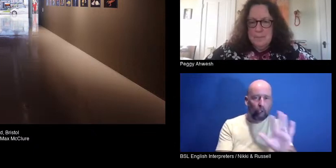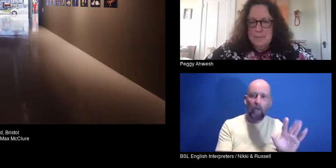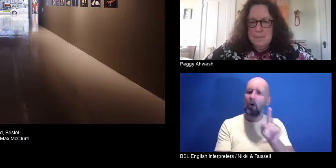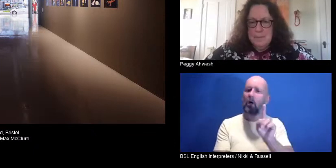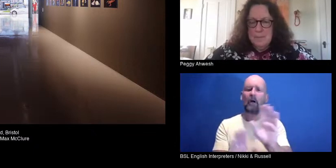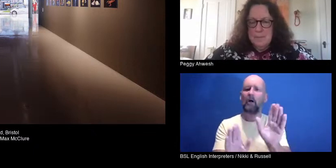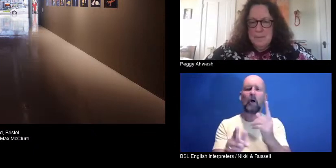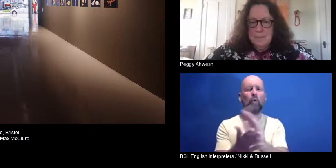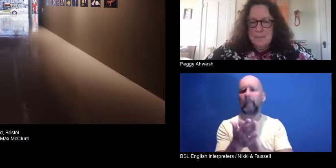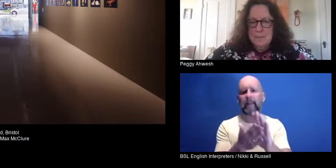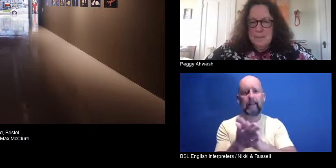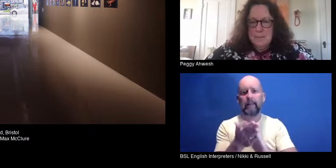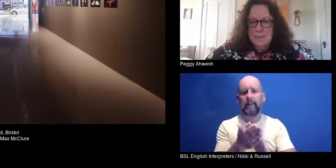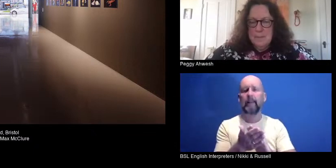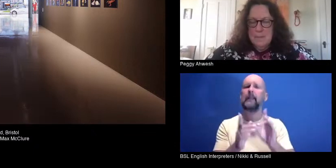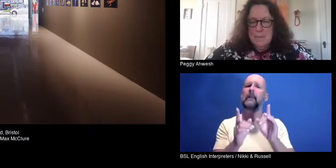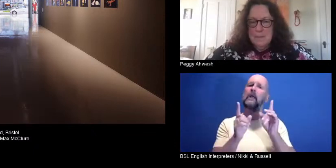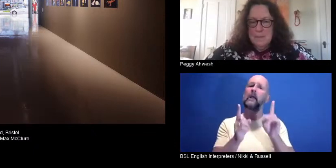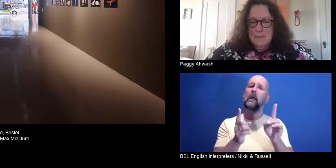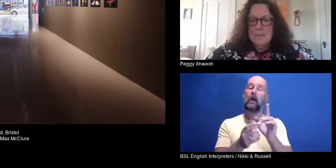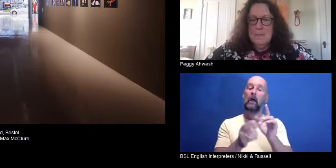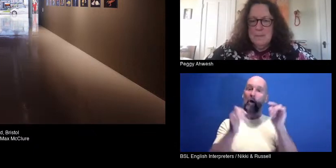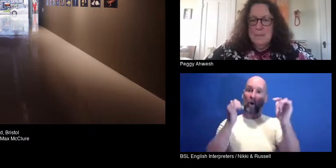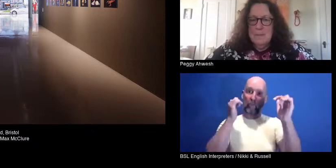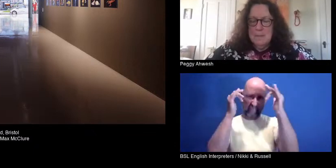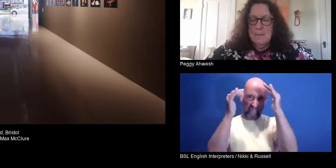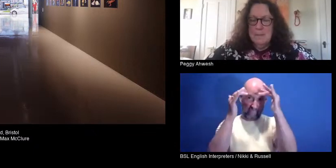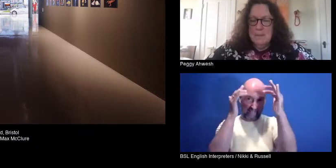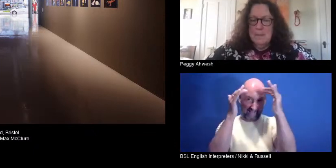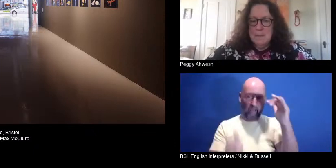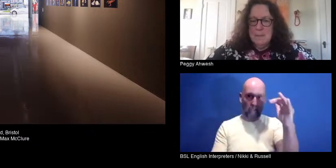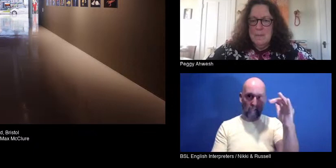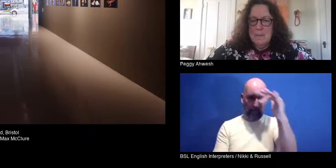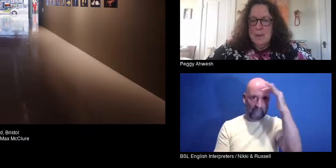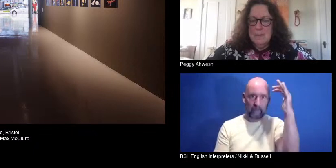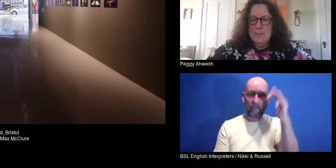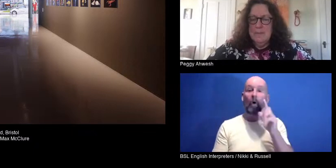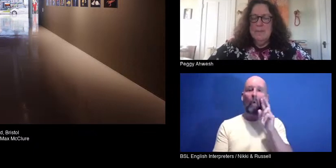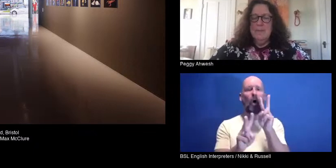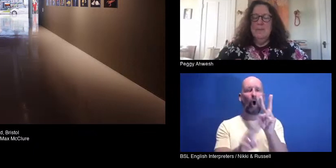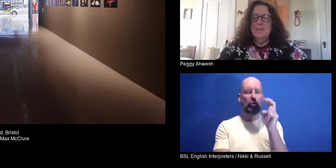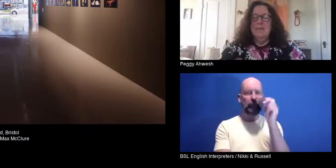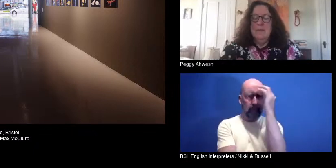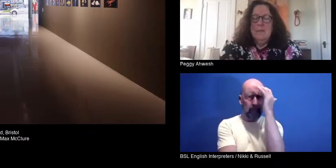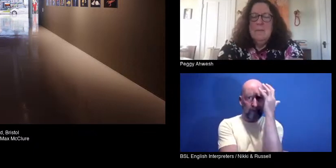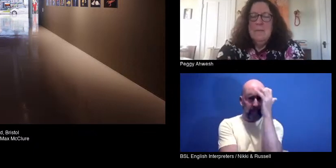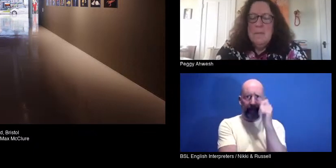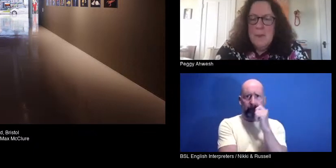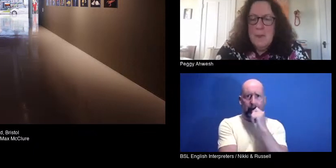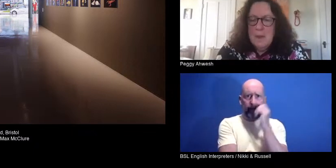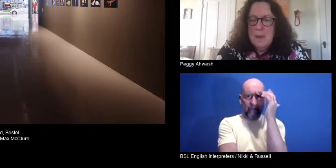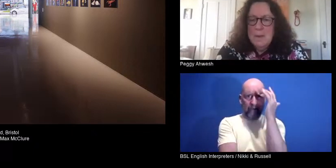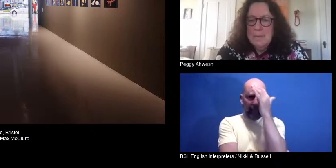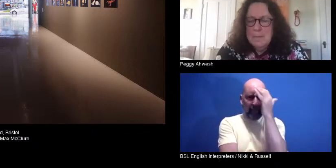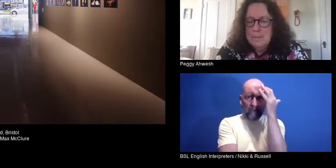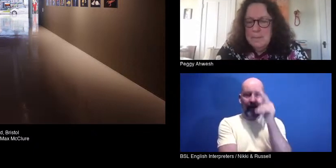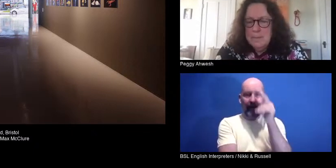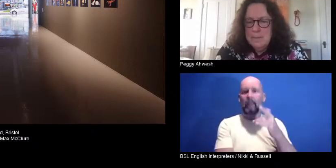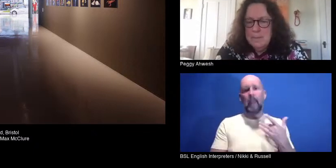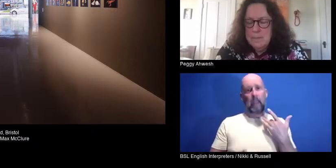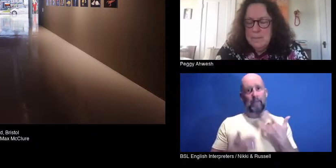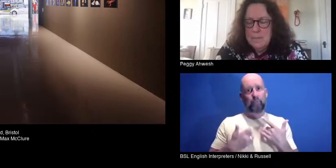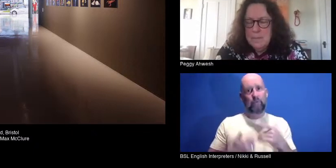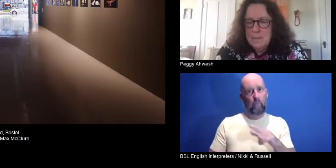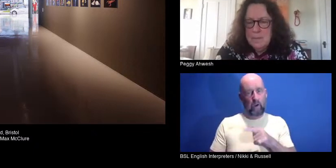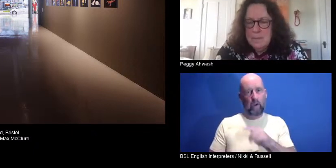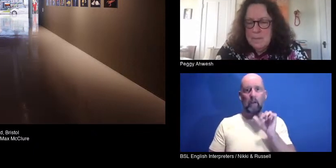like the thinking really that you experience as you watch them. Mm-hmm. And it's always very interesting to me that